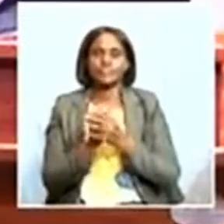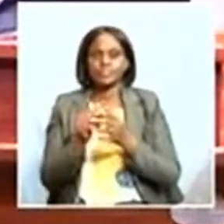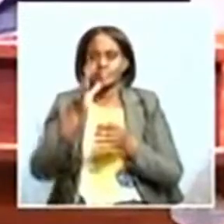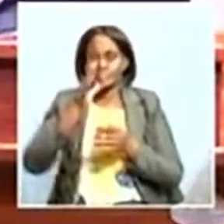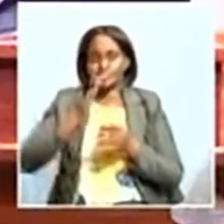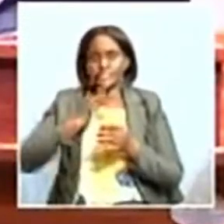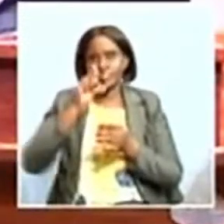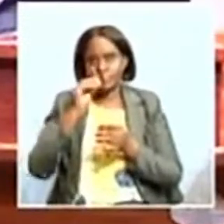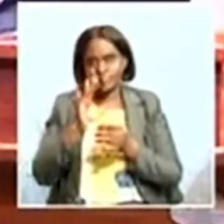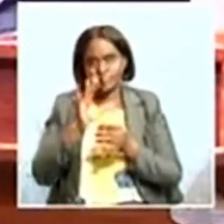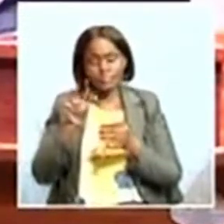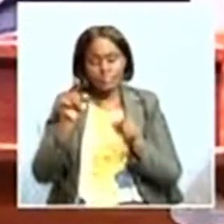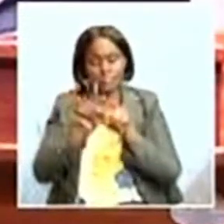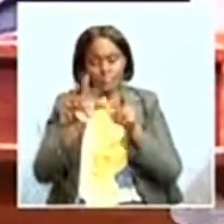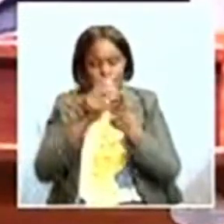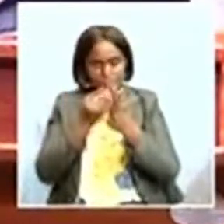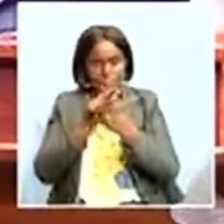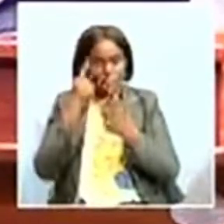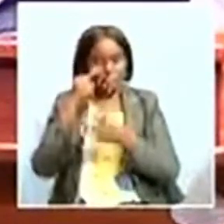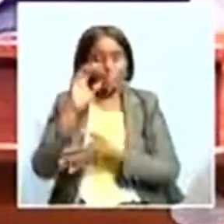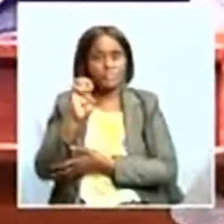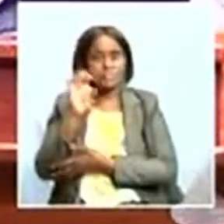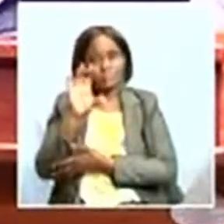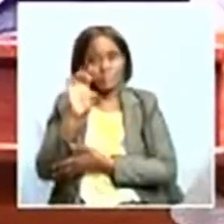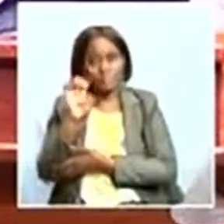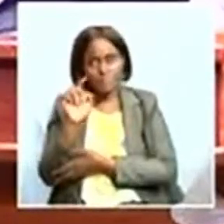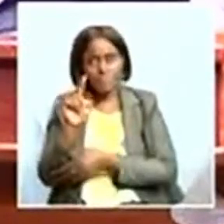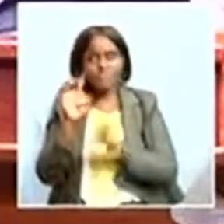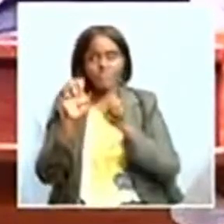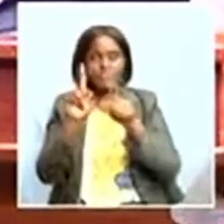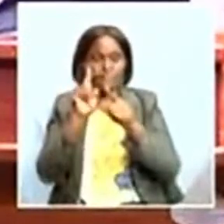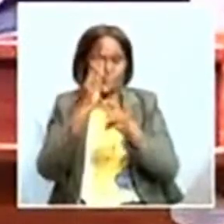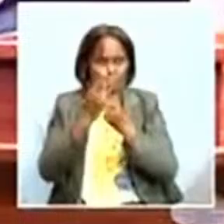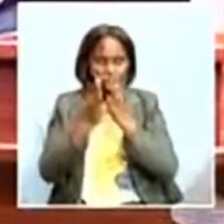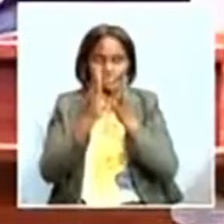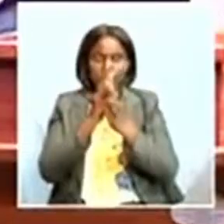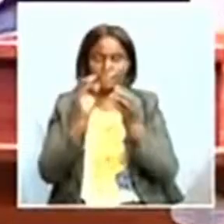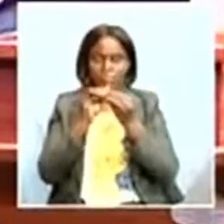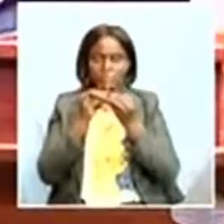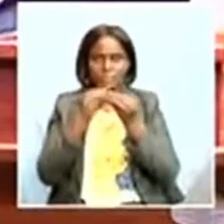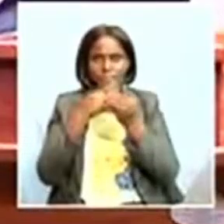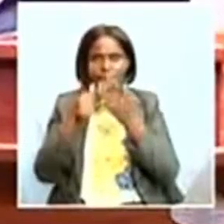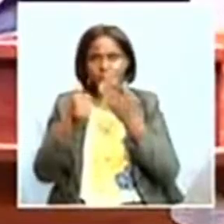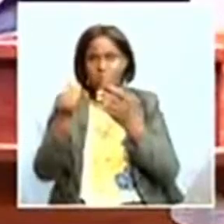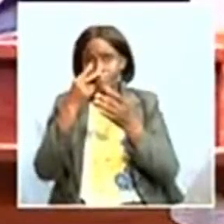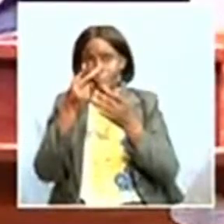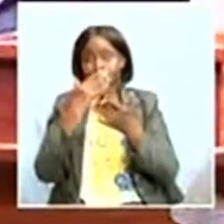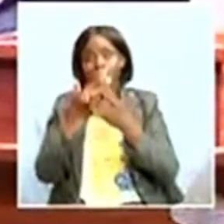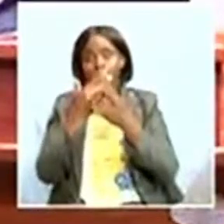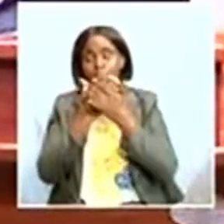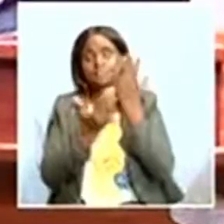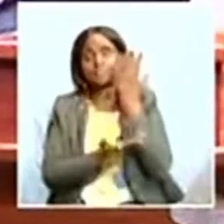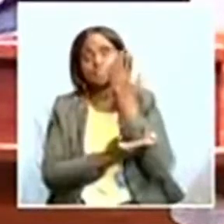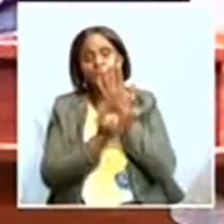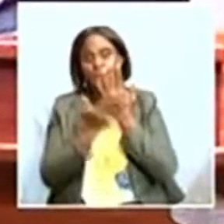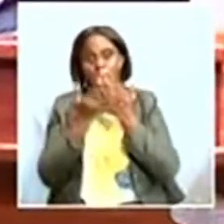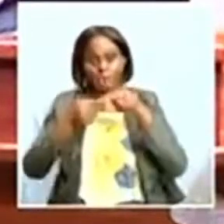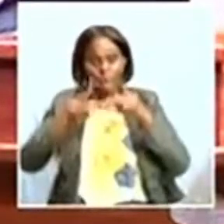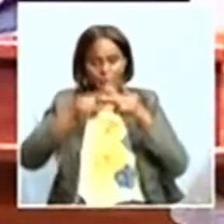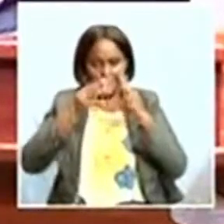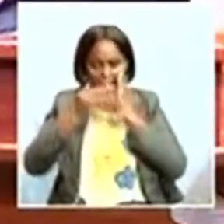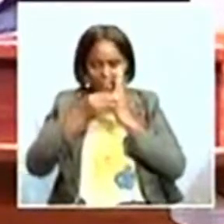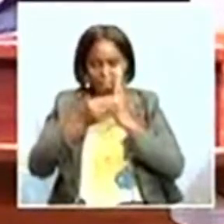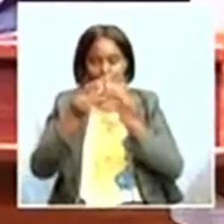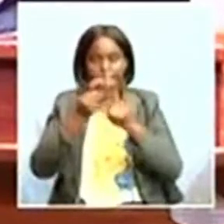Madam Speaker, funding for early childhood education infrastructure has seen a steadfast increase,